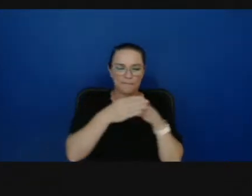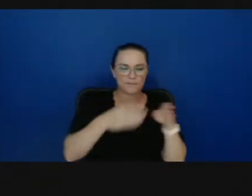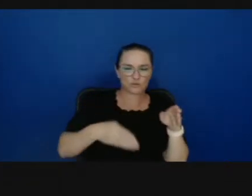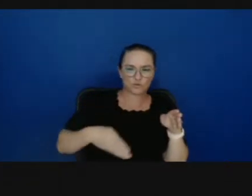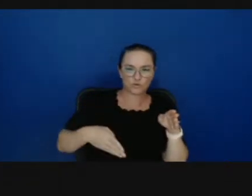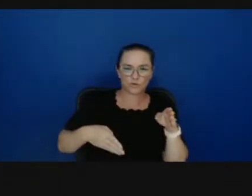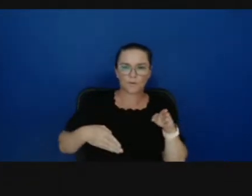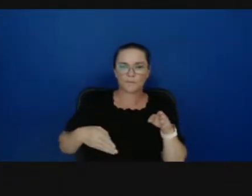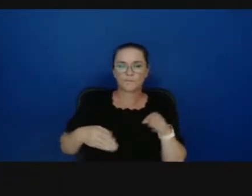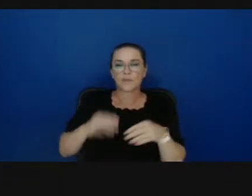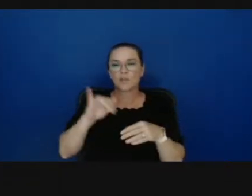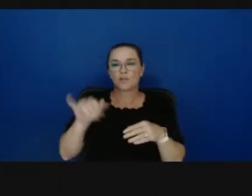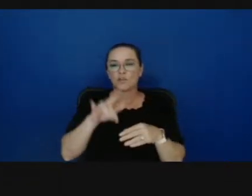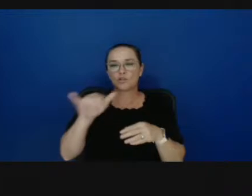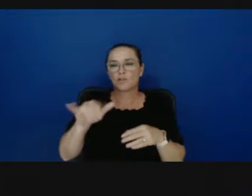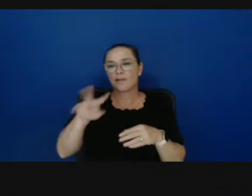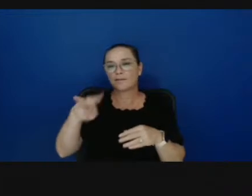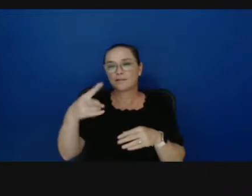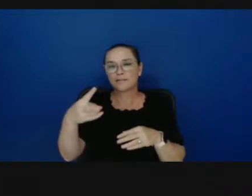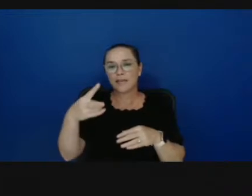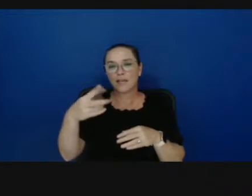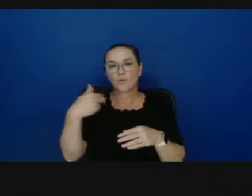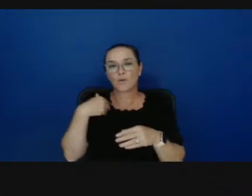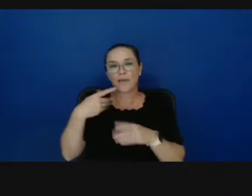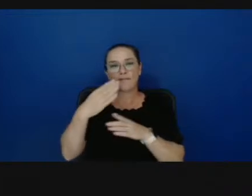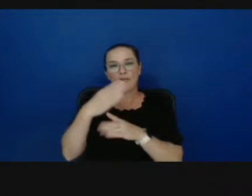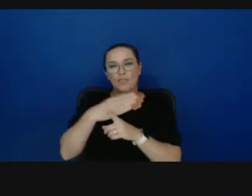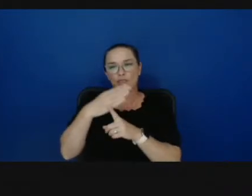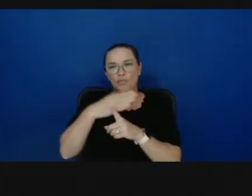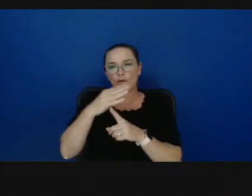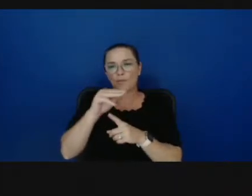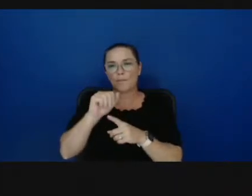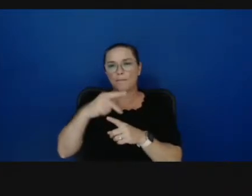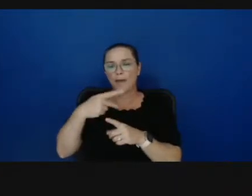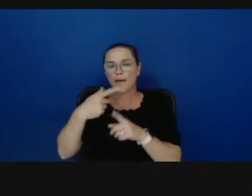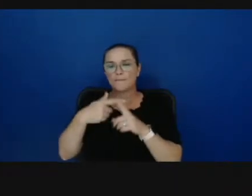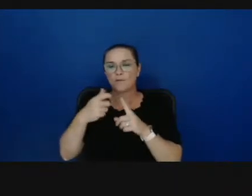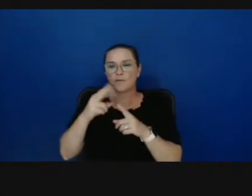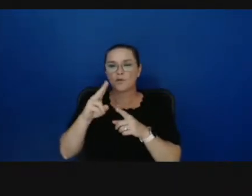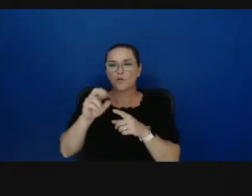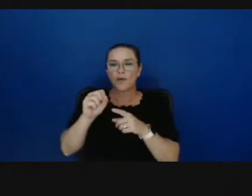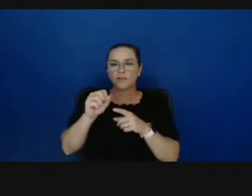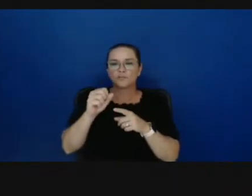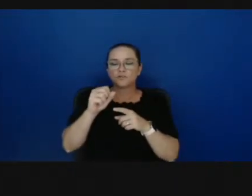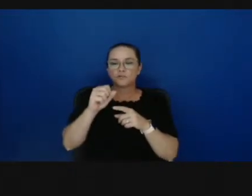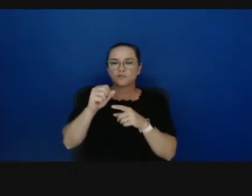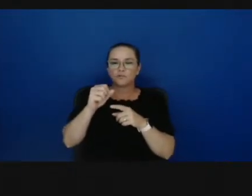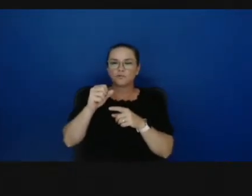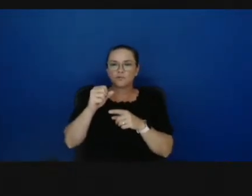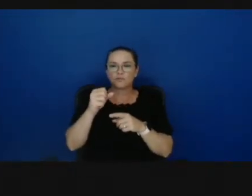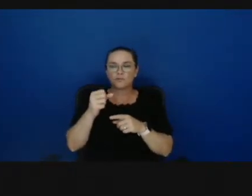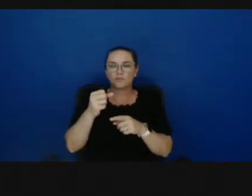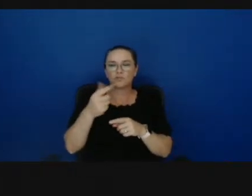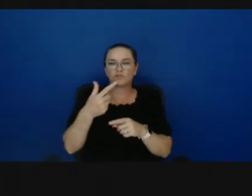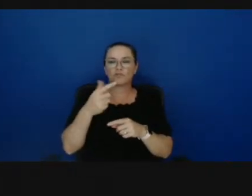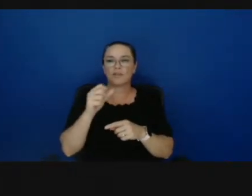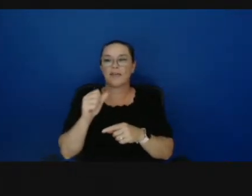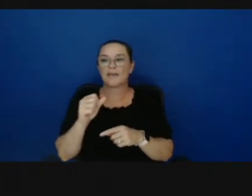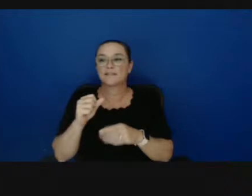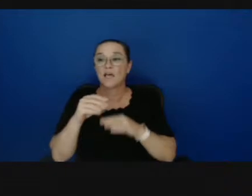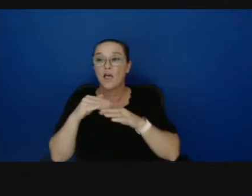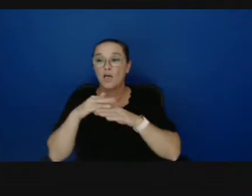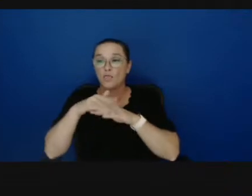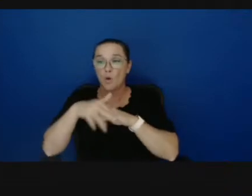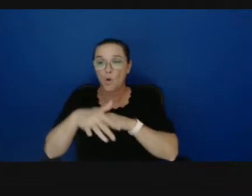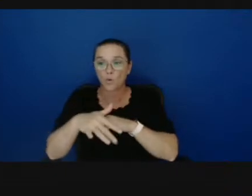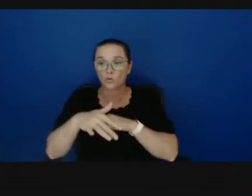We end July 2nd with a look at the thermal map produced by the USGS, and this thermal map shows that the ocean entry has changed with that